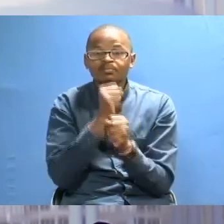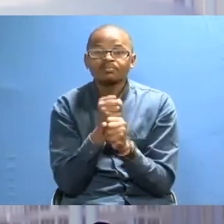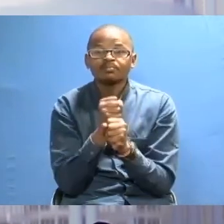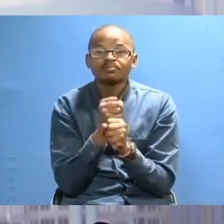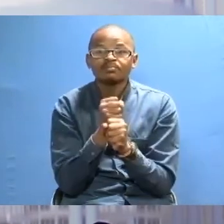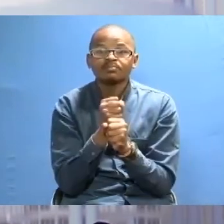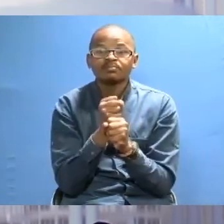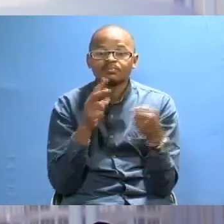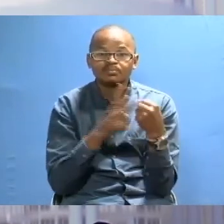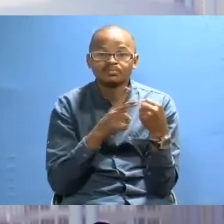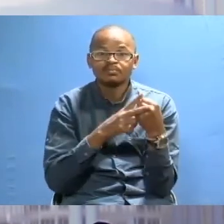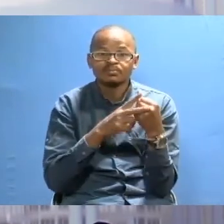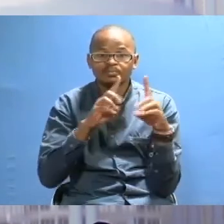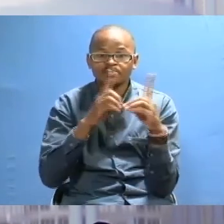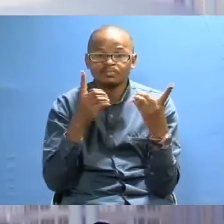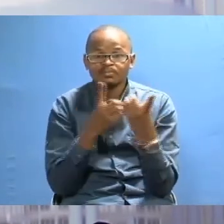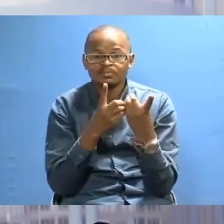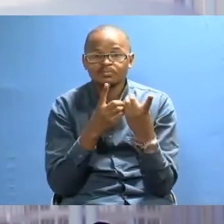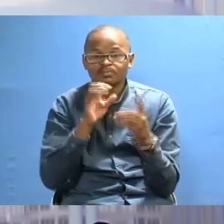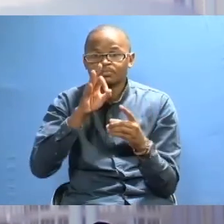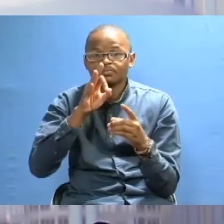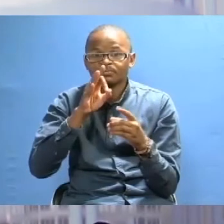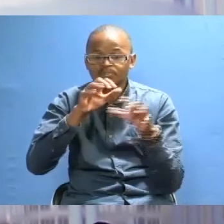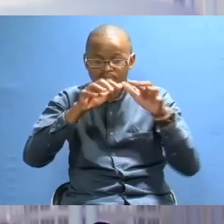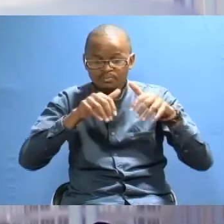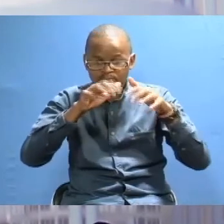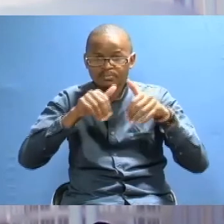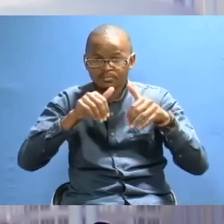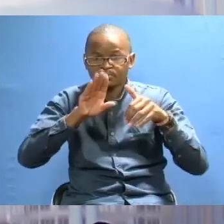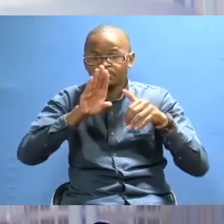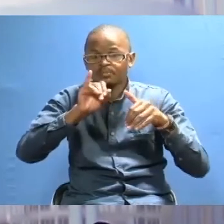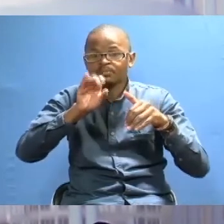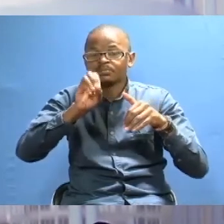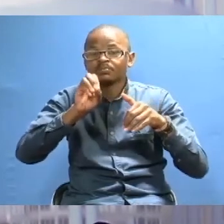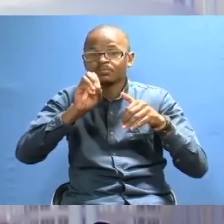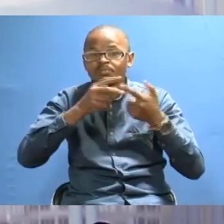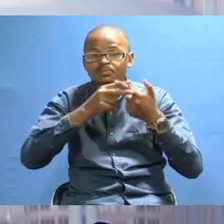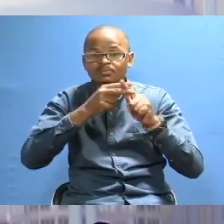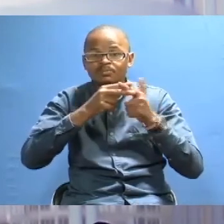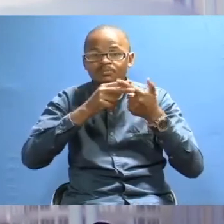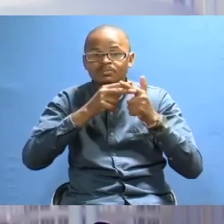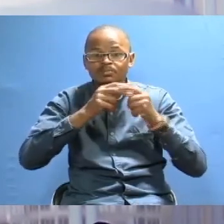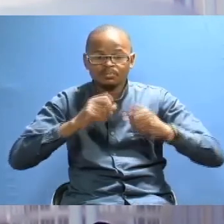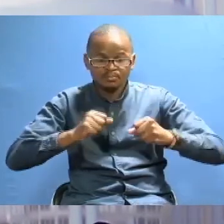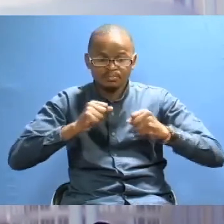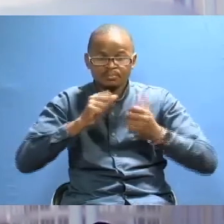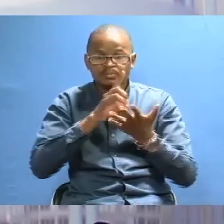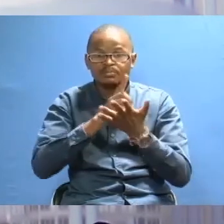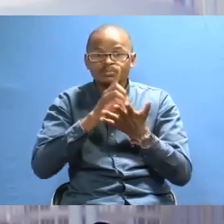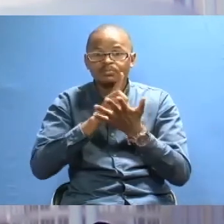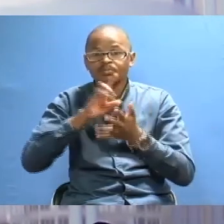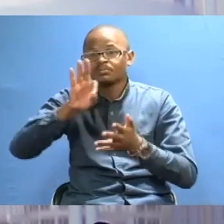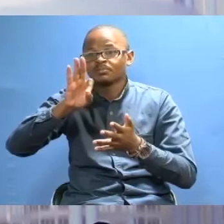years. The seventh department is the Department of Agricultural and Biosystems Engineering, headed by